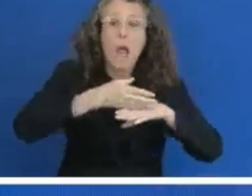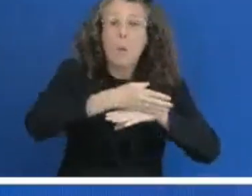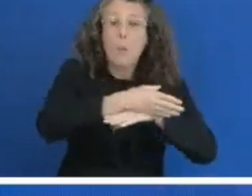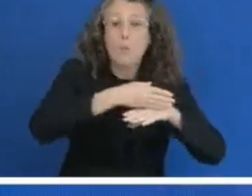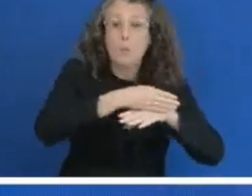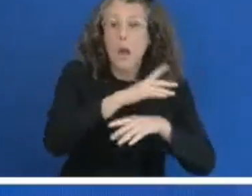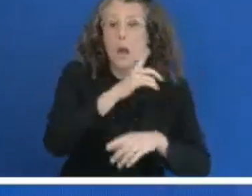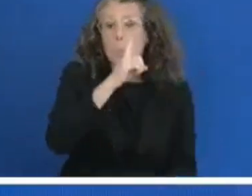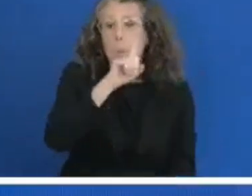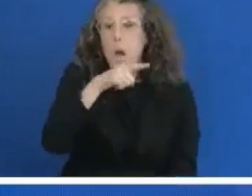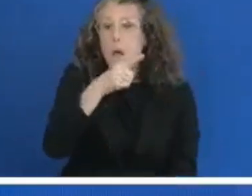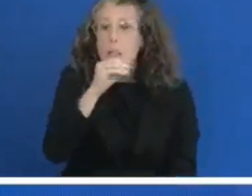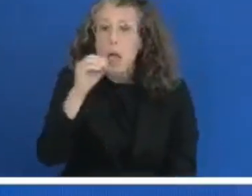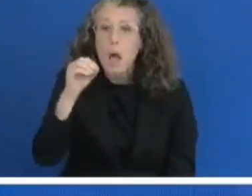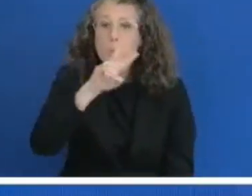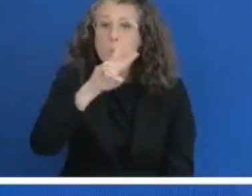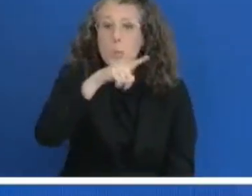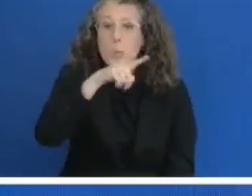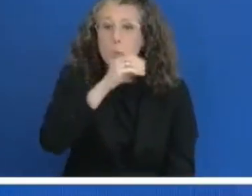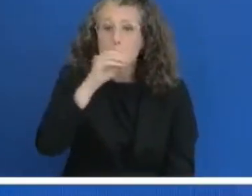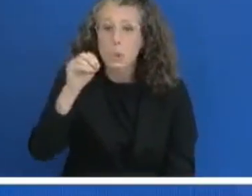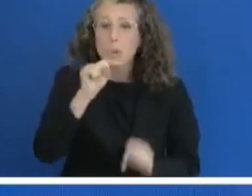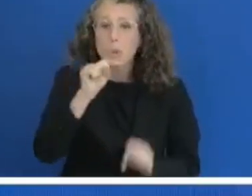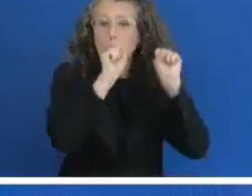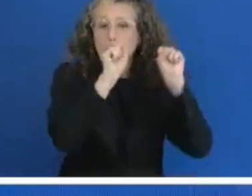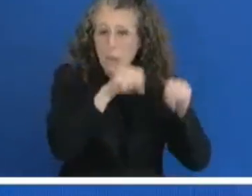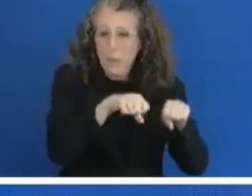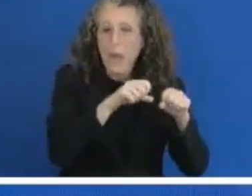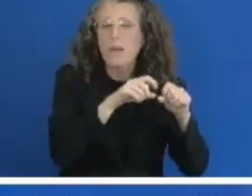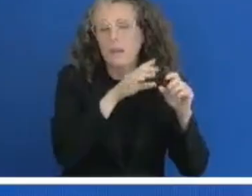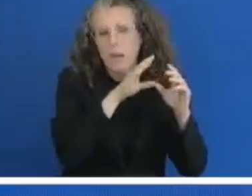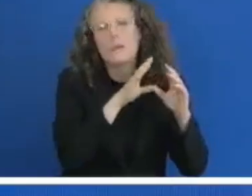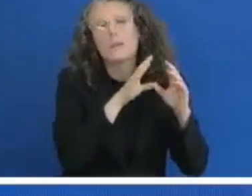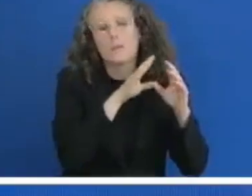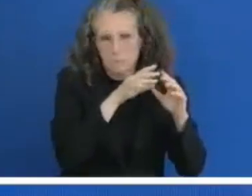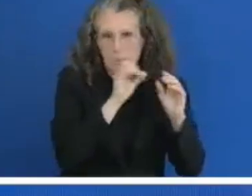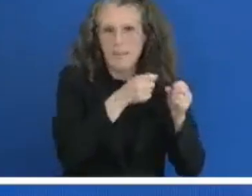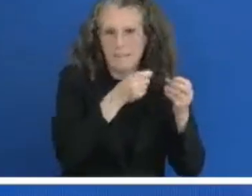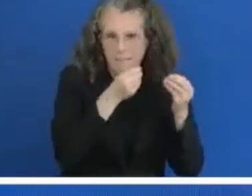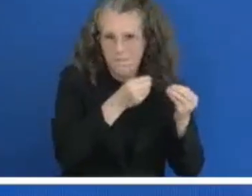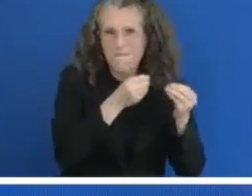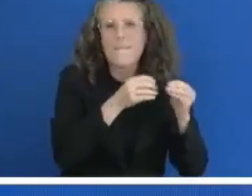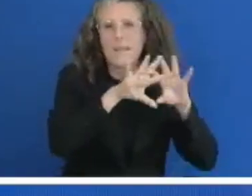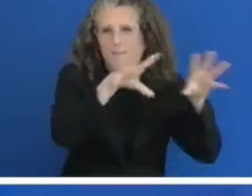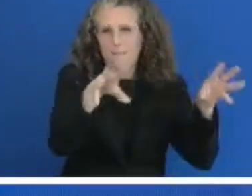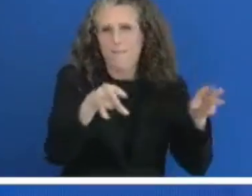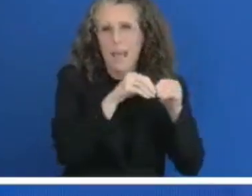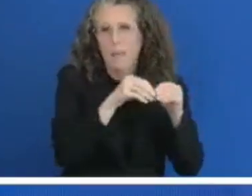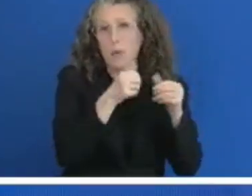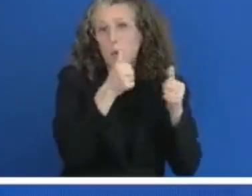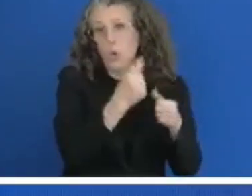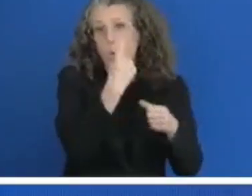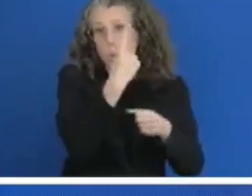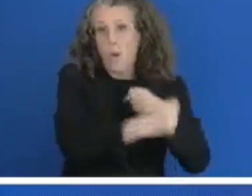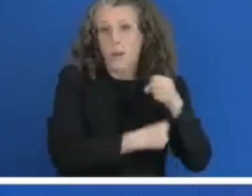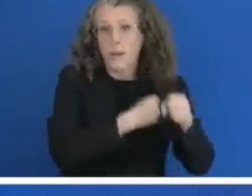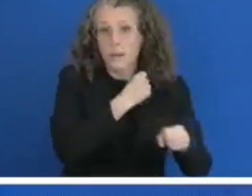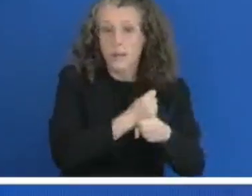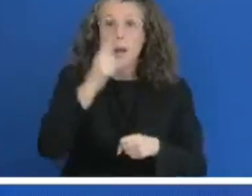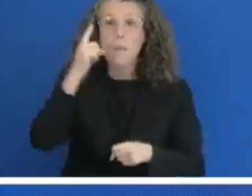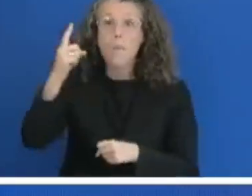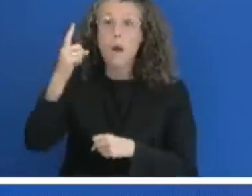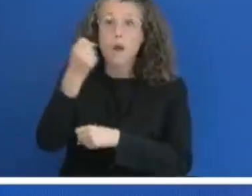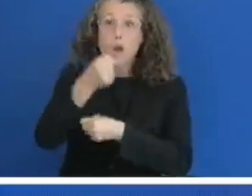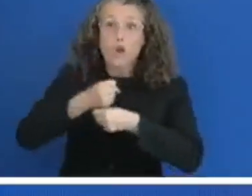feed a small village or a family, large family for a year. But the agroforestry system can connect